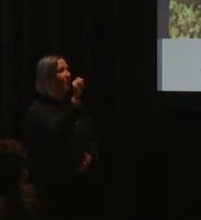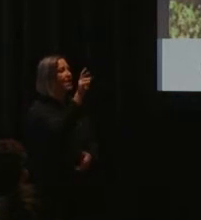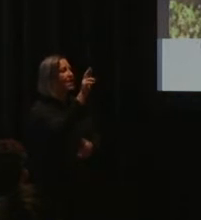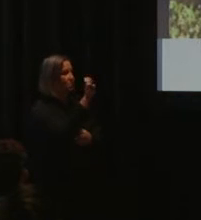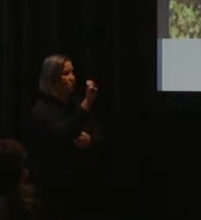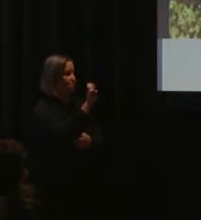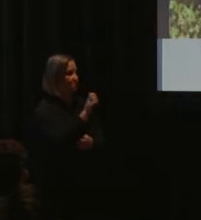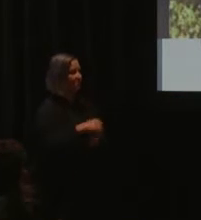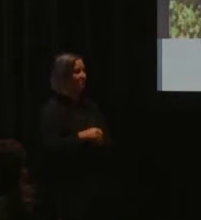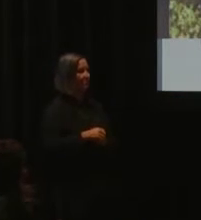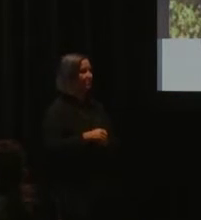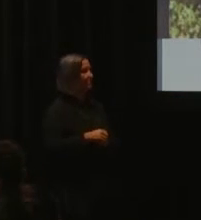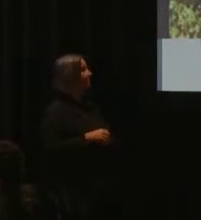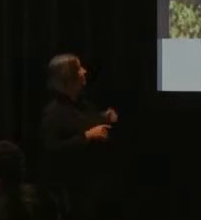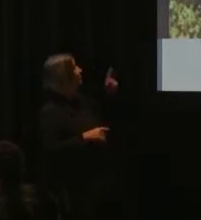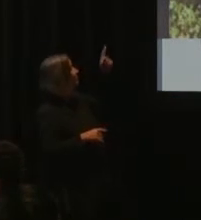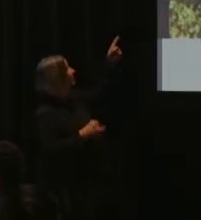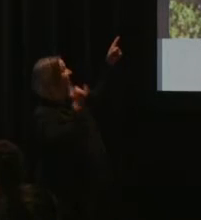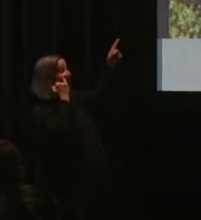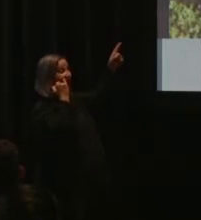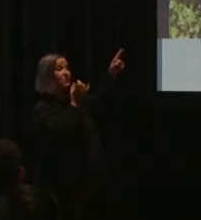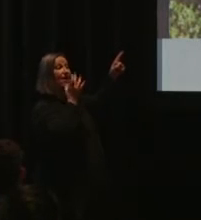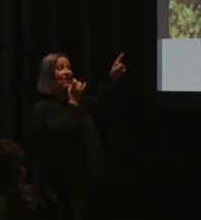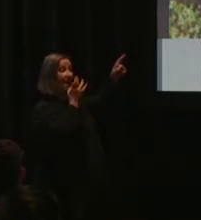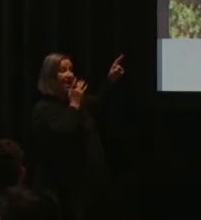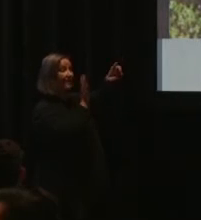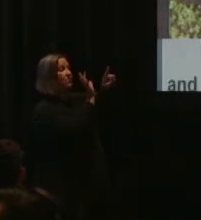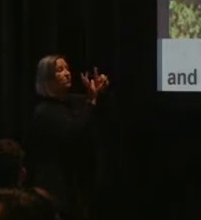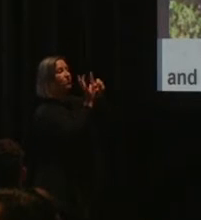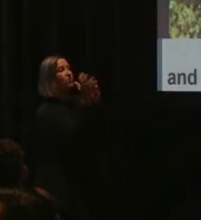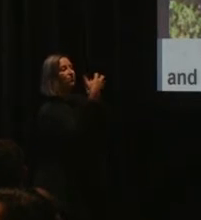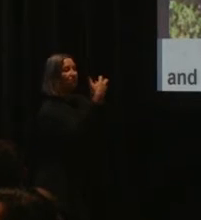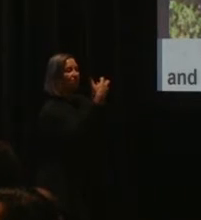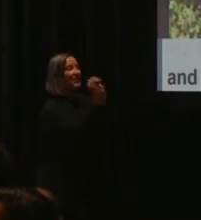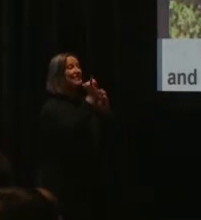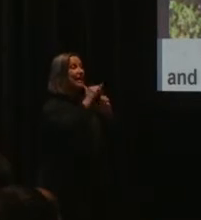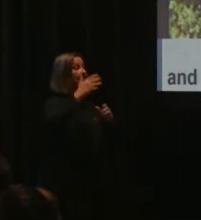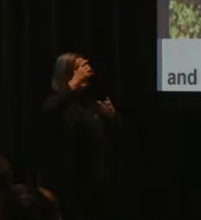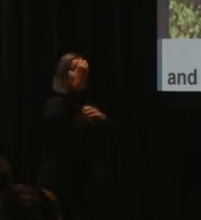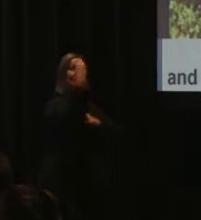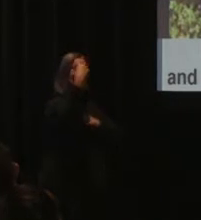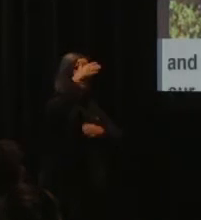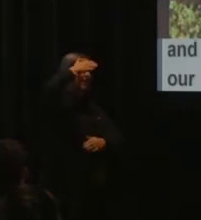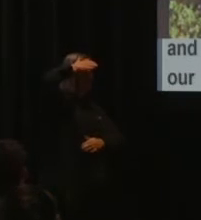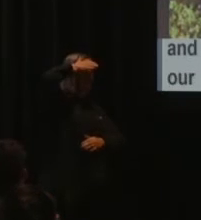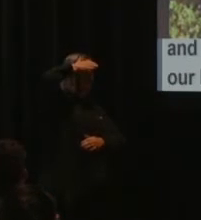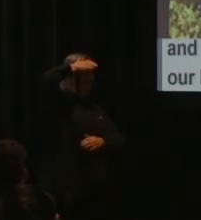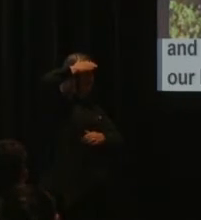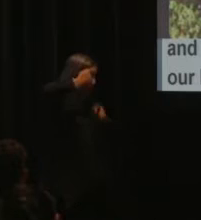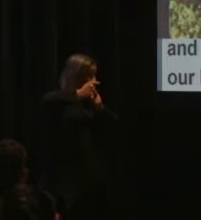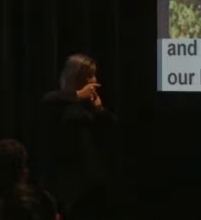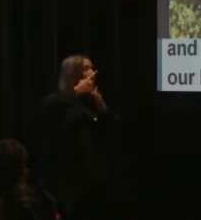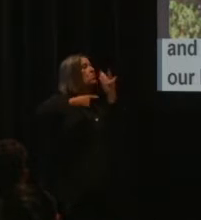we go and we put a shield over that light, and we do the same thing for the camera, we put our hand up, shield that glare,